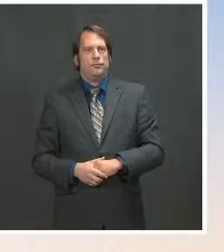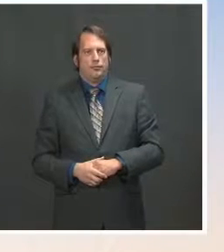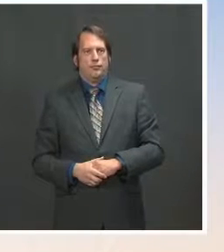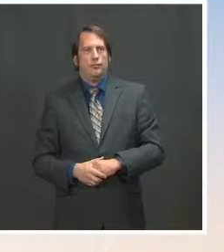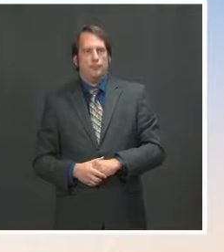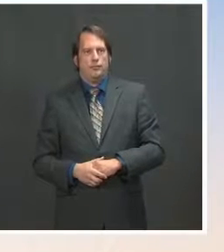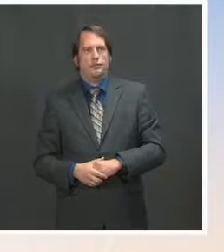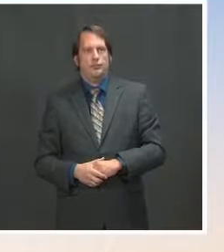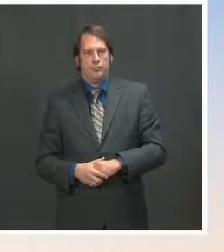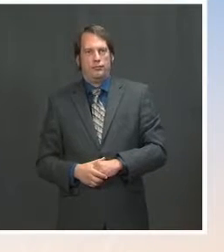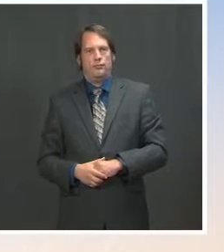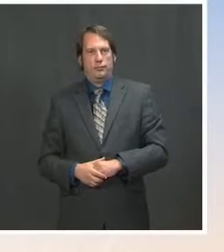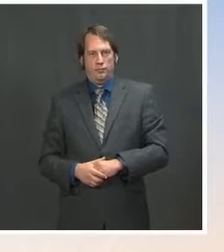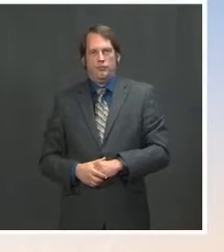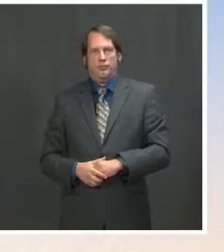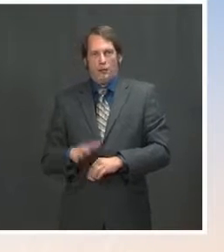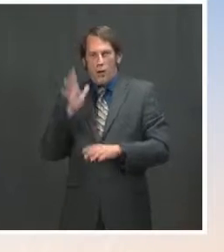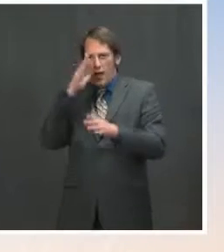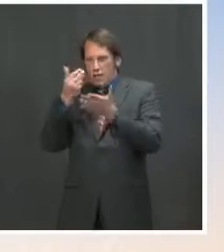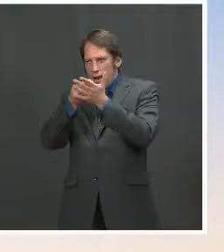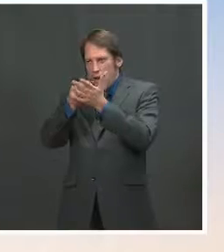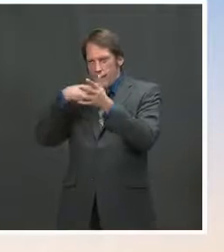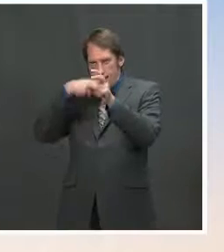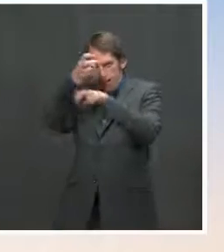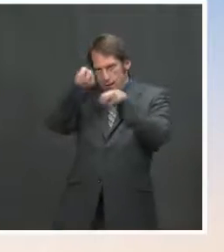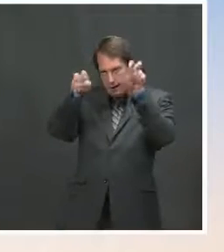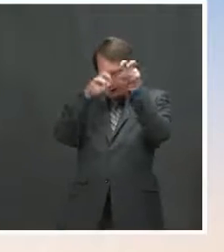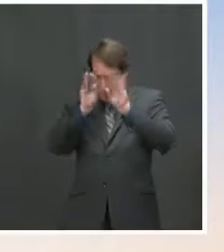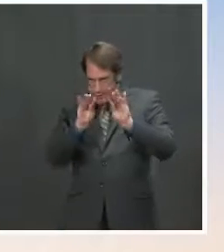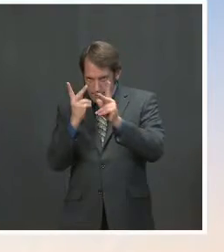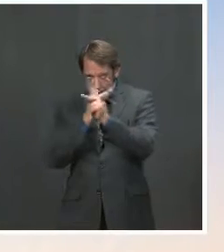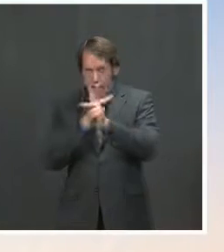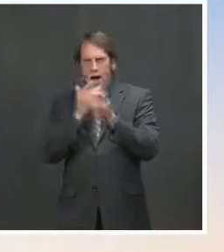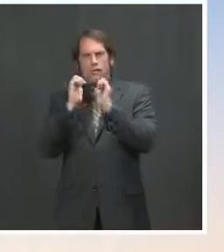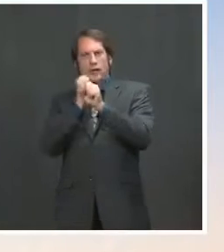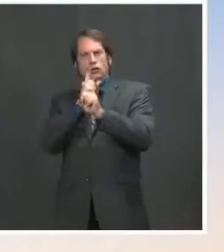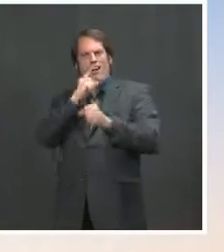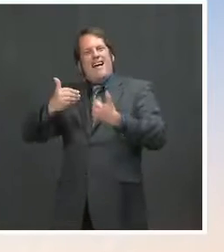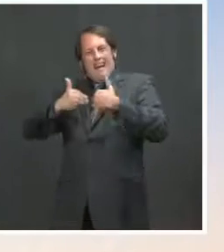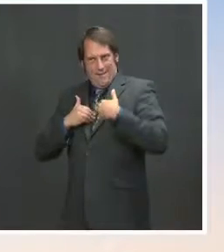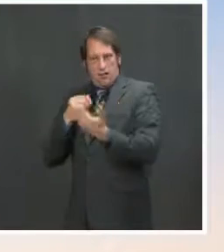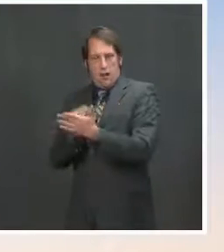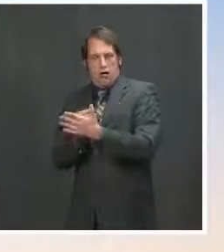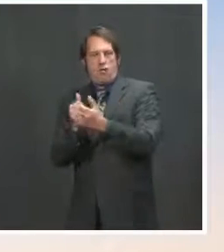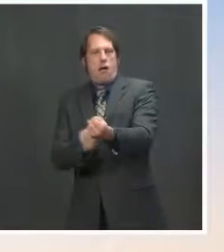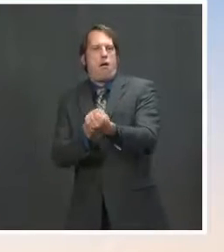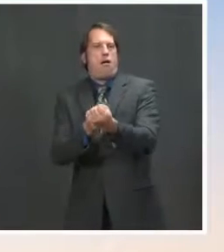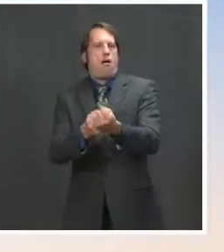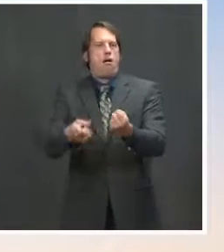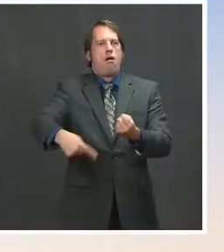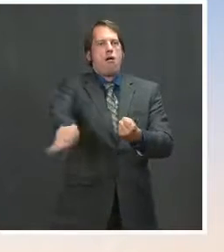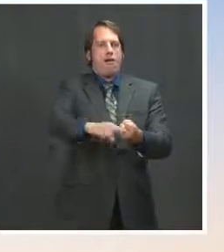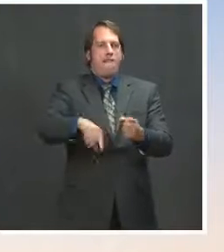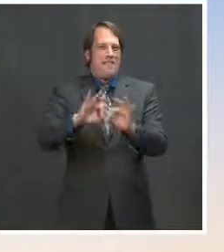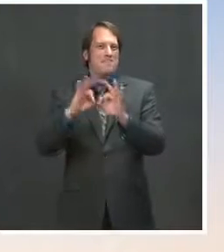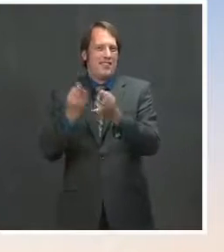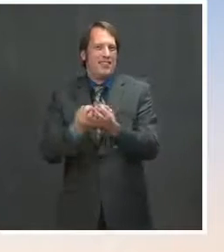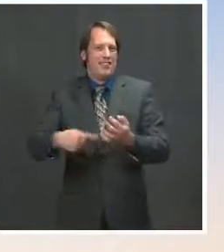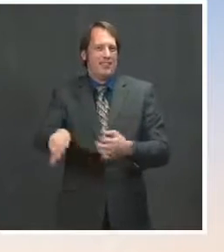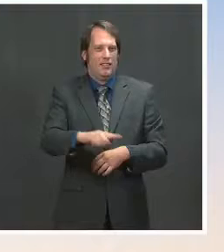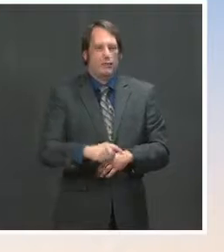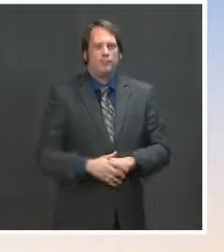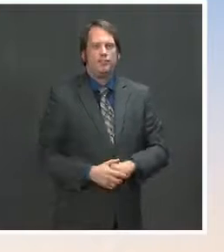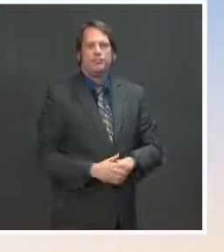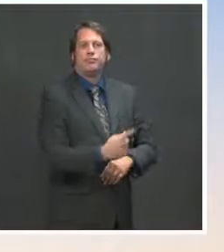effectively has been on the president's mind. And then finally, on a somewhat related matter, the president has said that climate